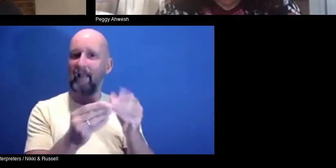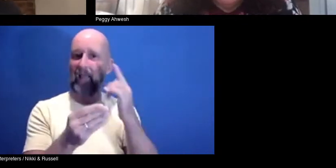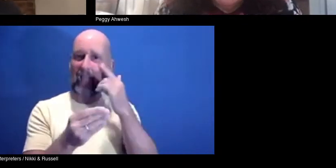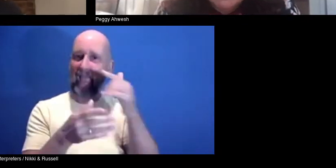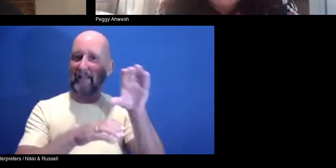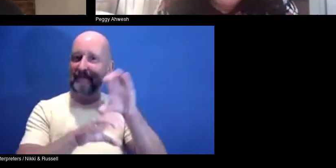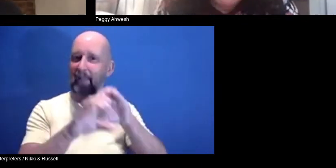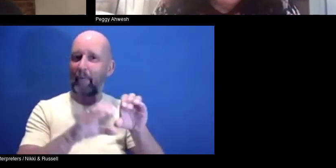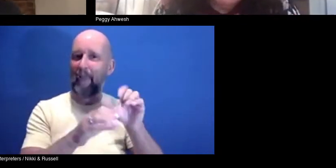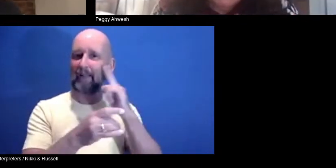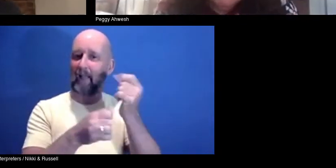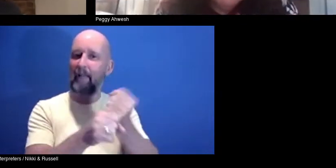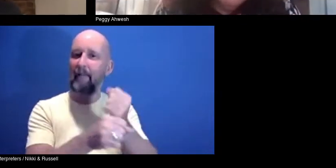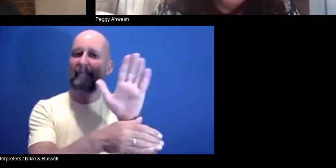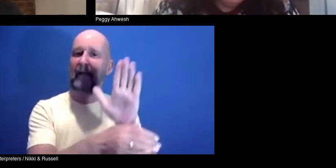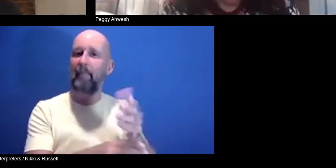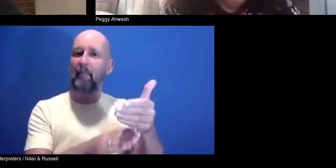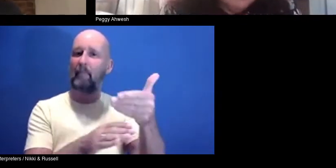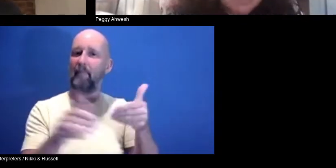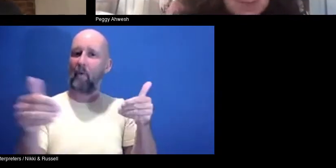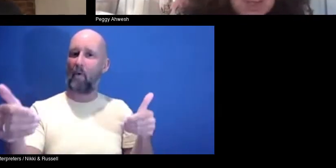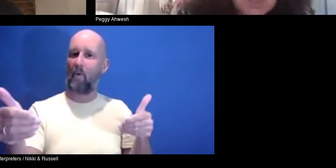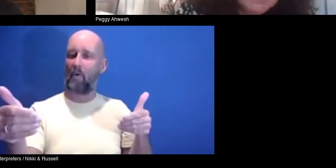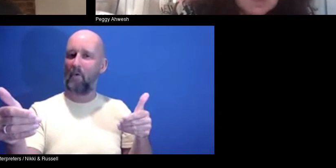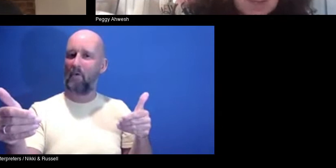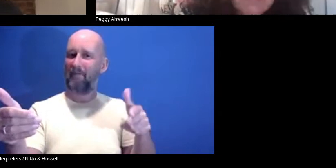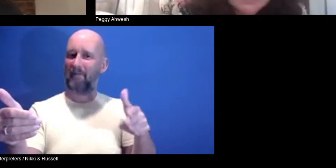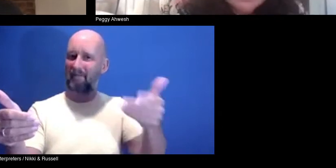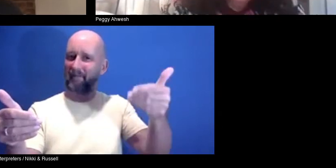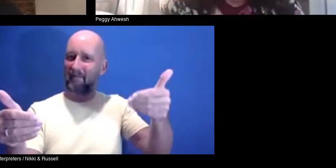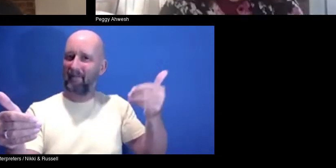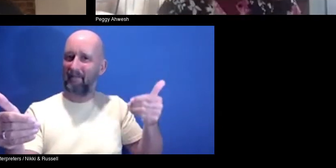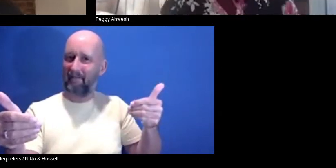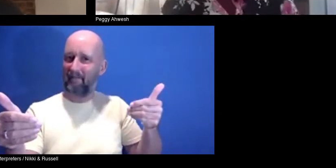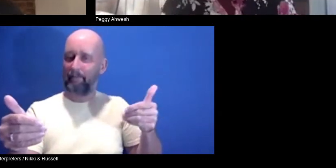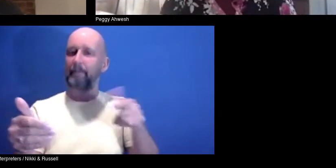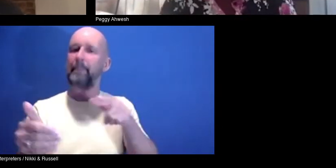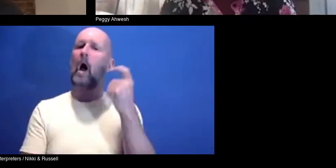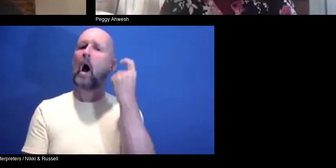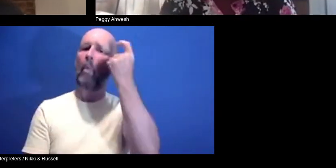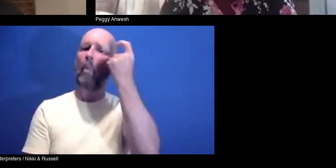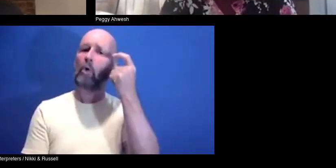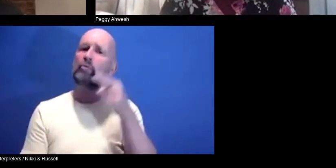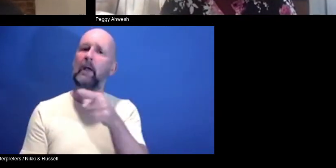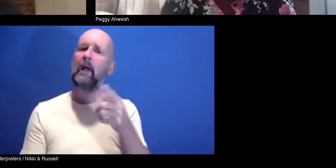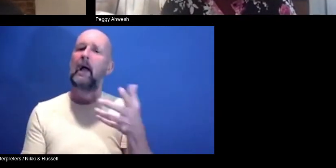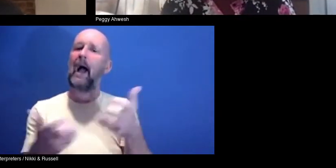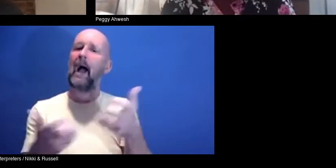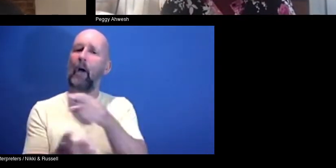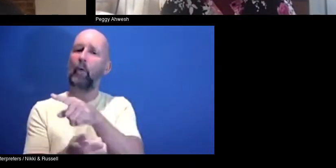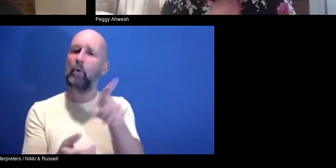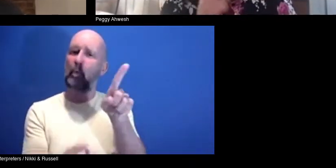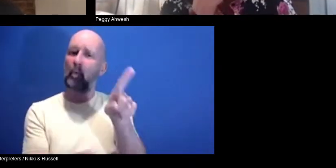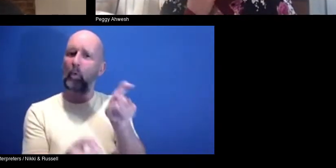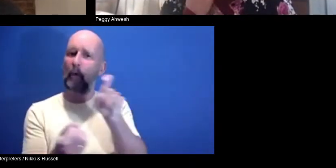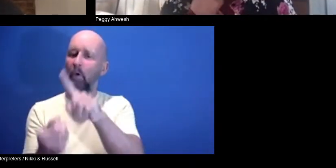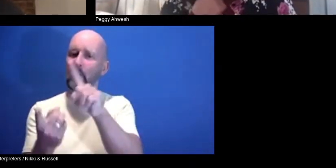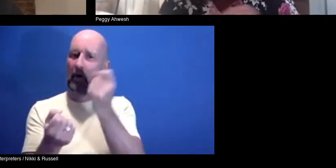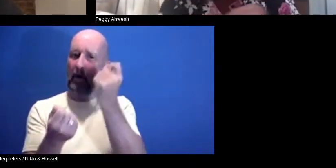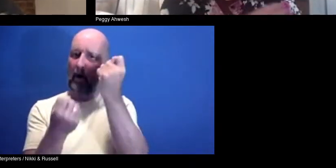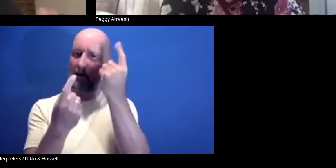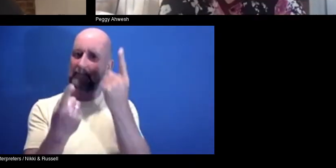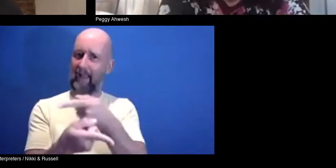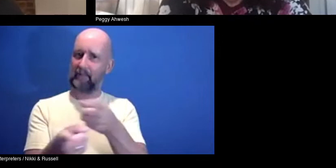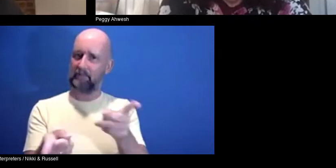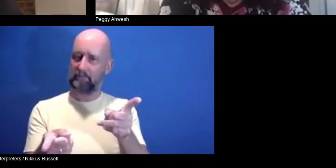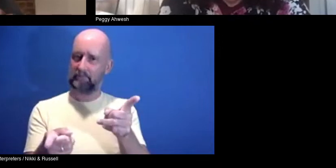generation before you. Yeah. And I wonder how you kind of understand your relationship